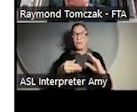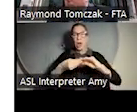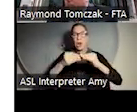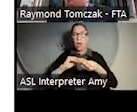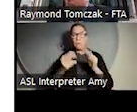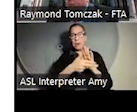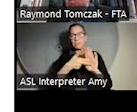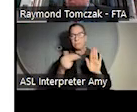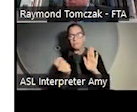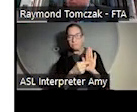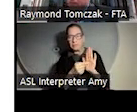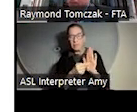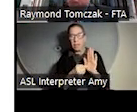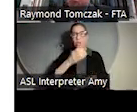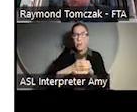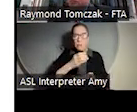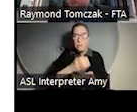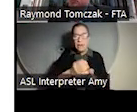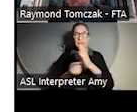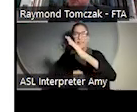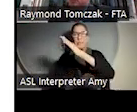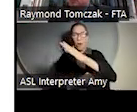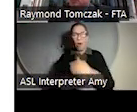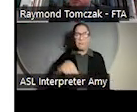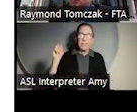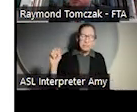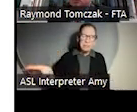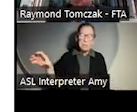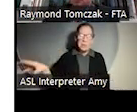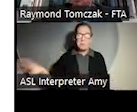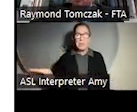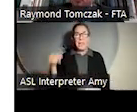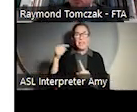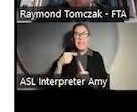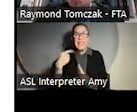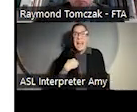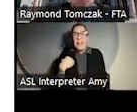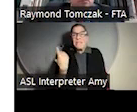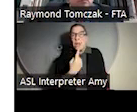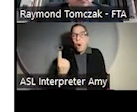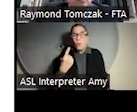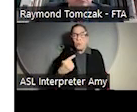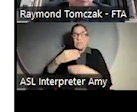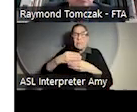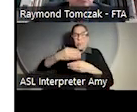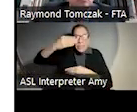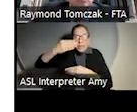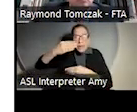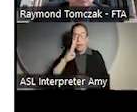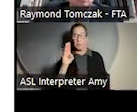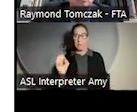other garbage landing in the dog run I can attribute to bus drivers, as generally they have the only opening window on most coaches and buses.